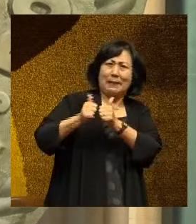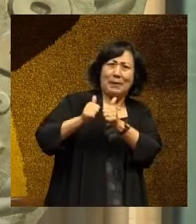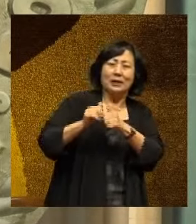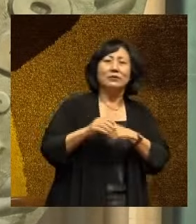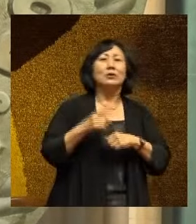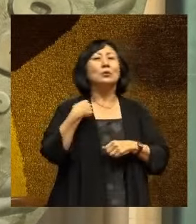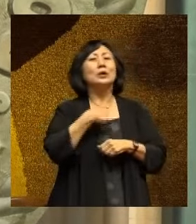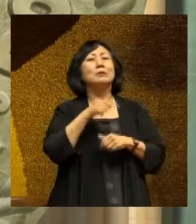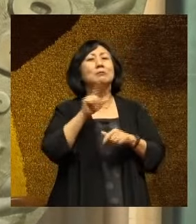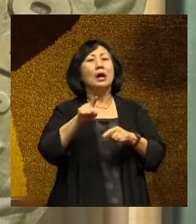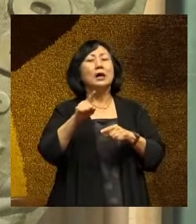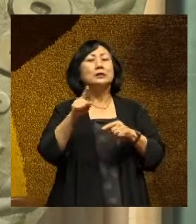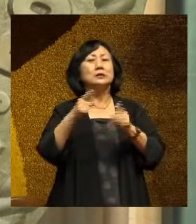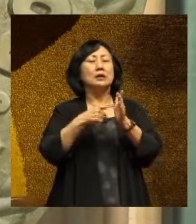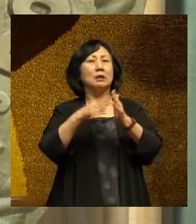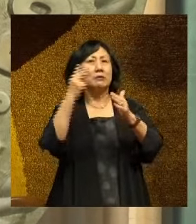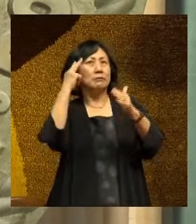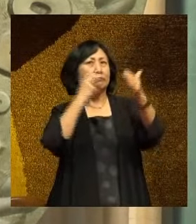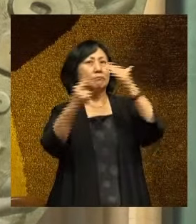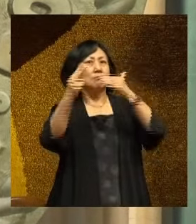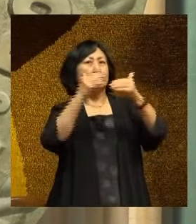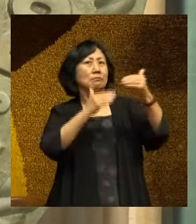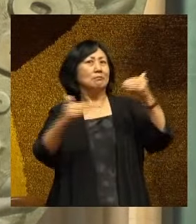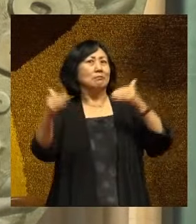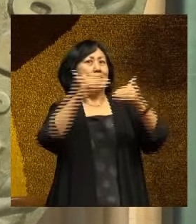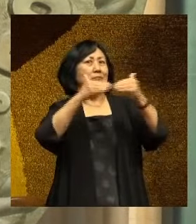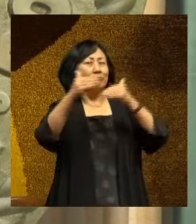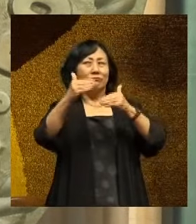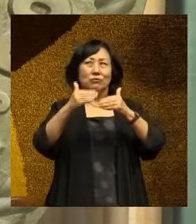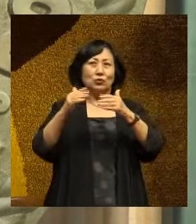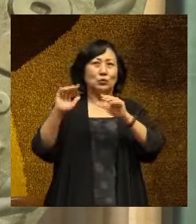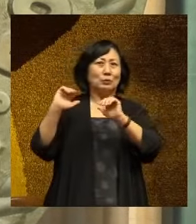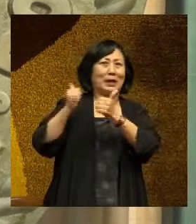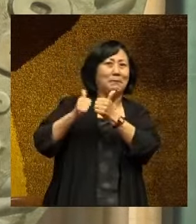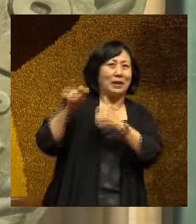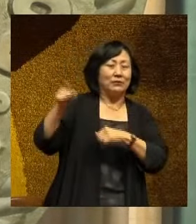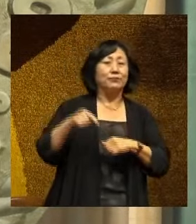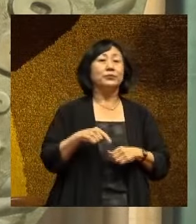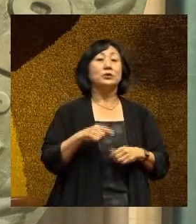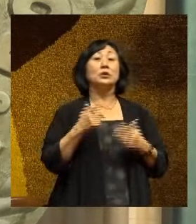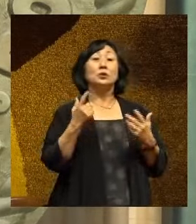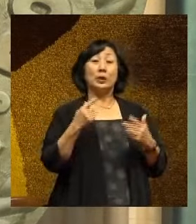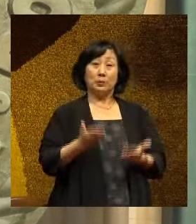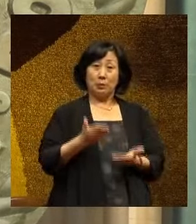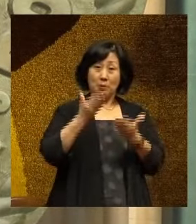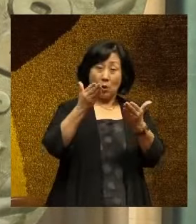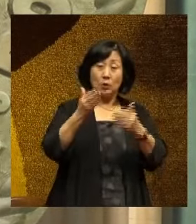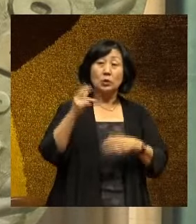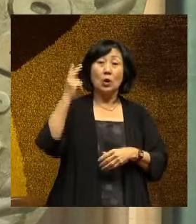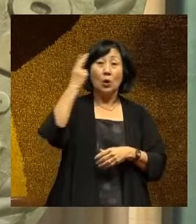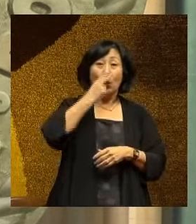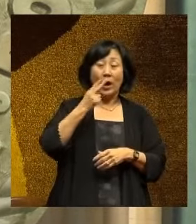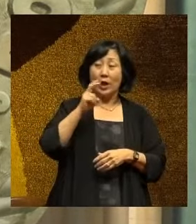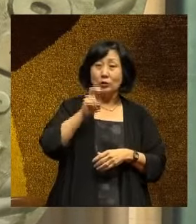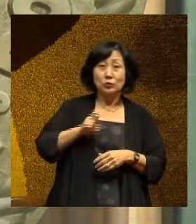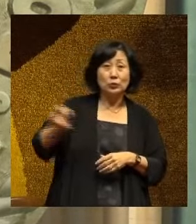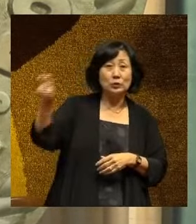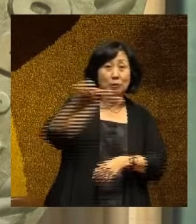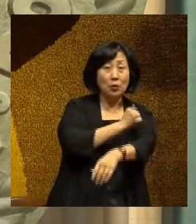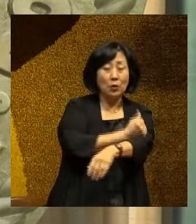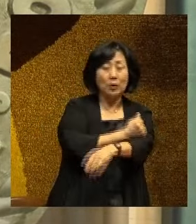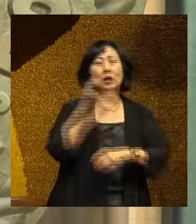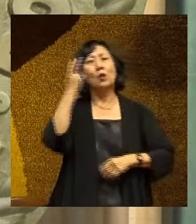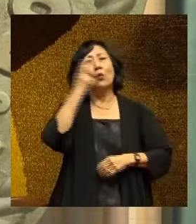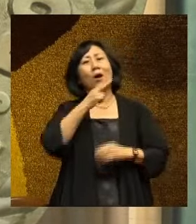game. That's why we're proposing to fortify the Hawaii Tourism Authority and the Hawaii Convention